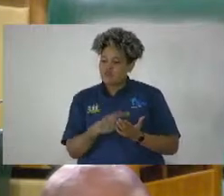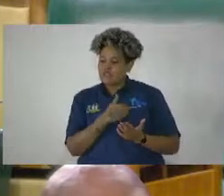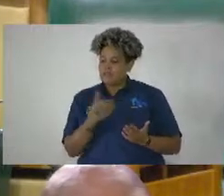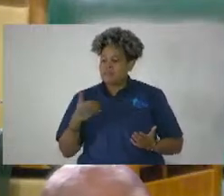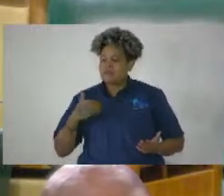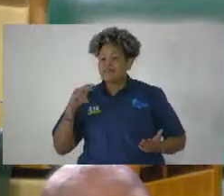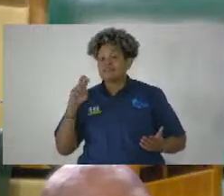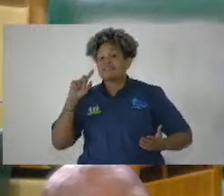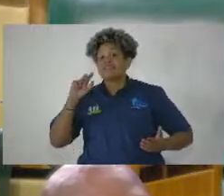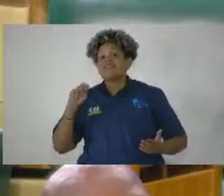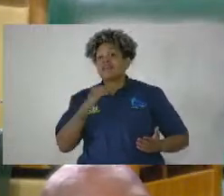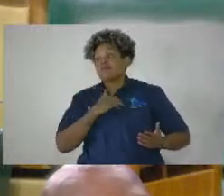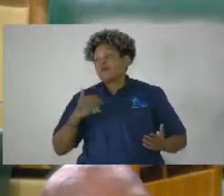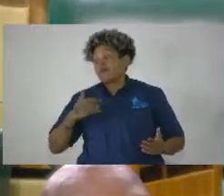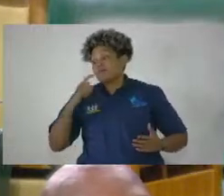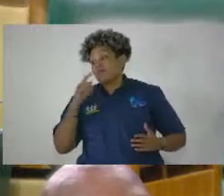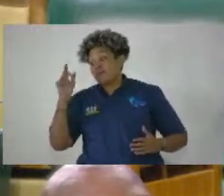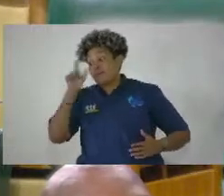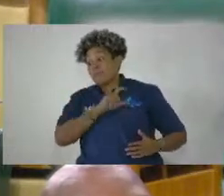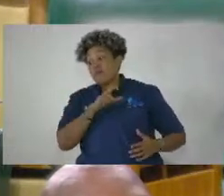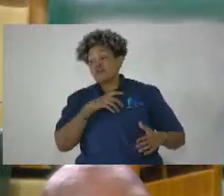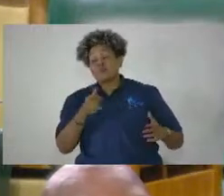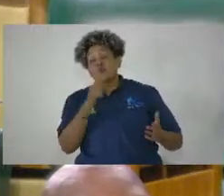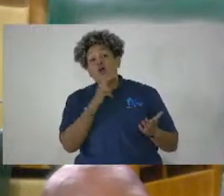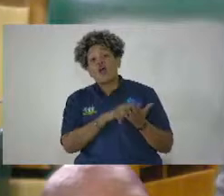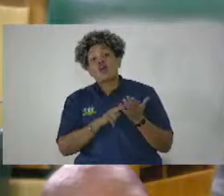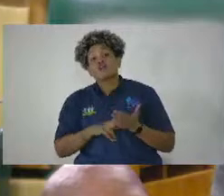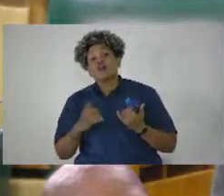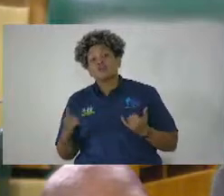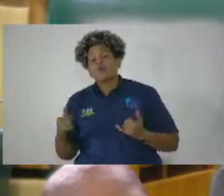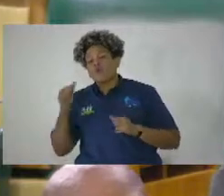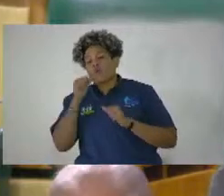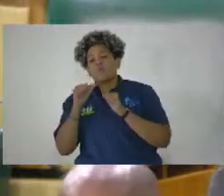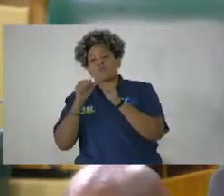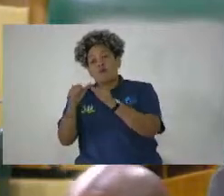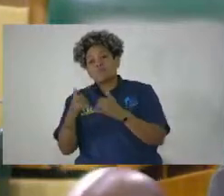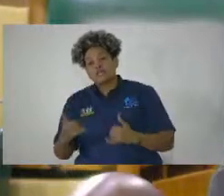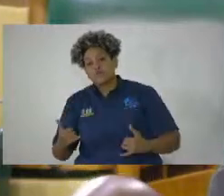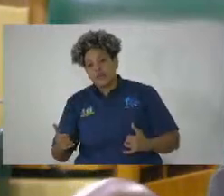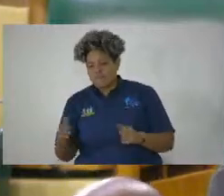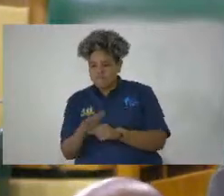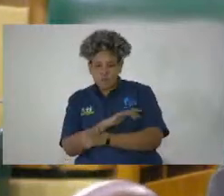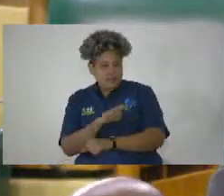members of the police force who are on contract who today are permanent.